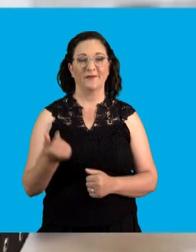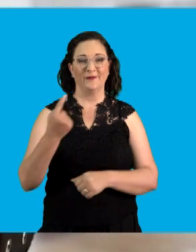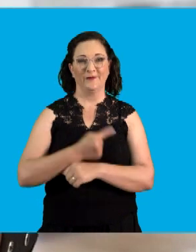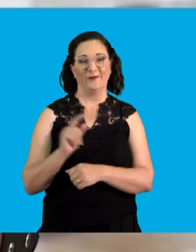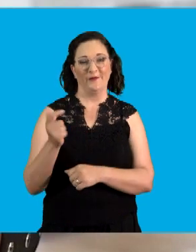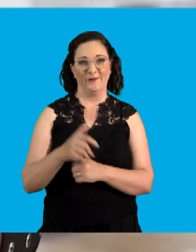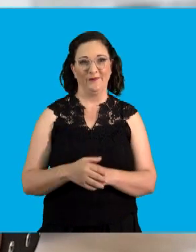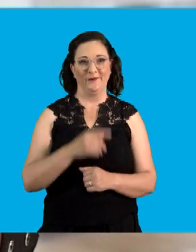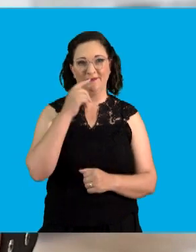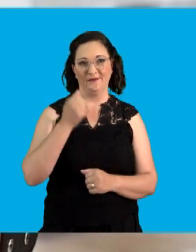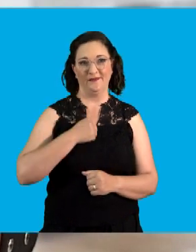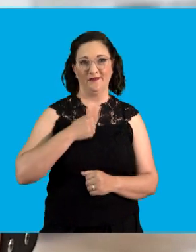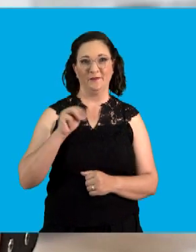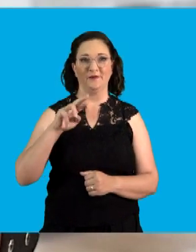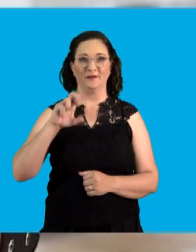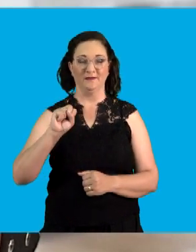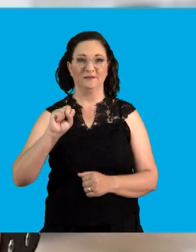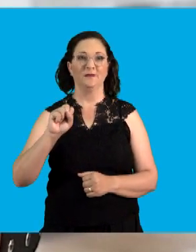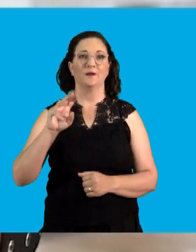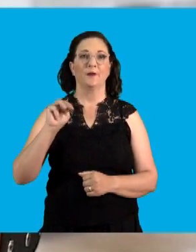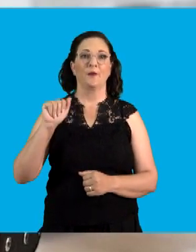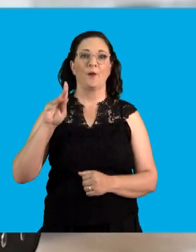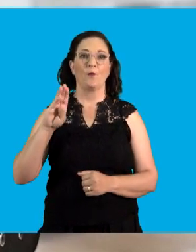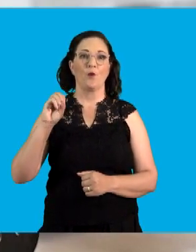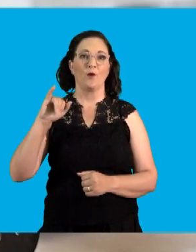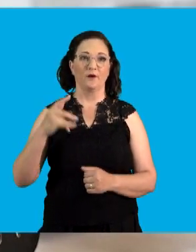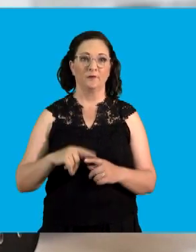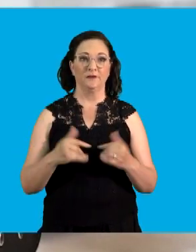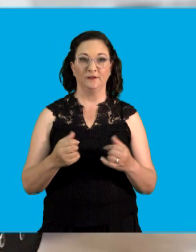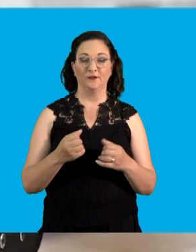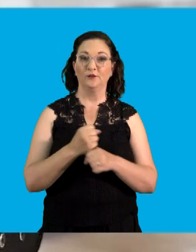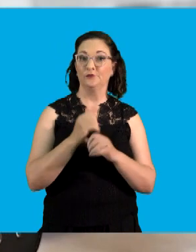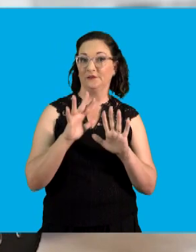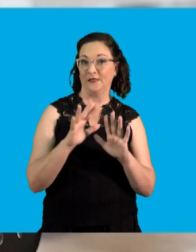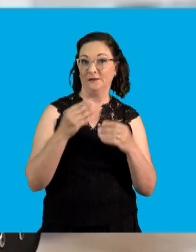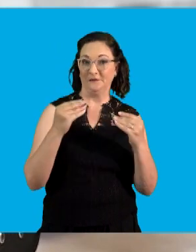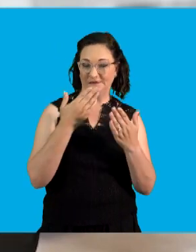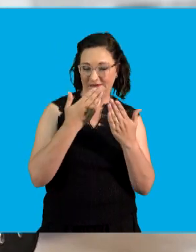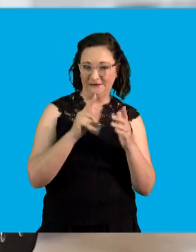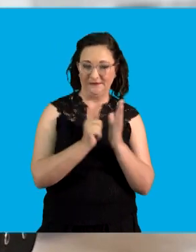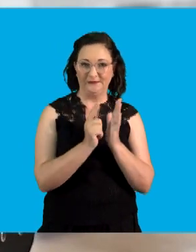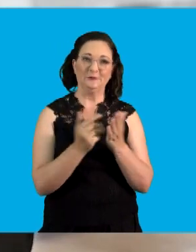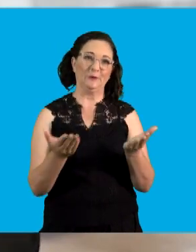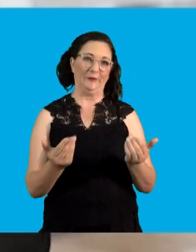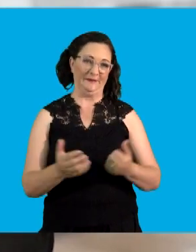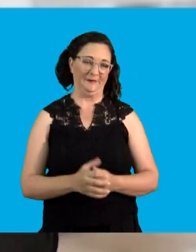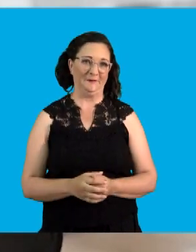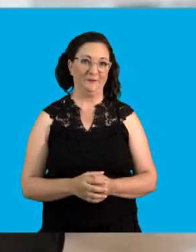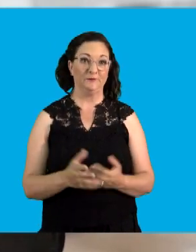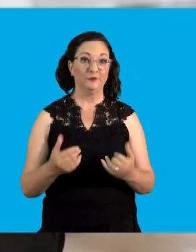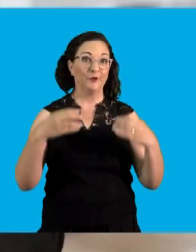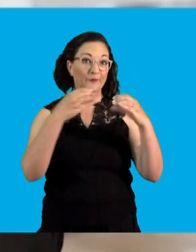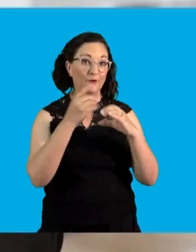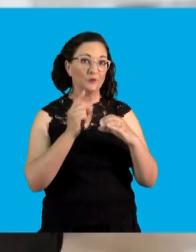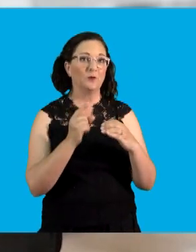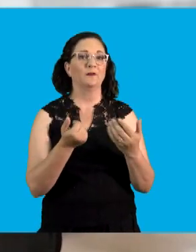Good day, everybody. My name is Ms. Mabor. I welcome you to today's Grade 10 Business Studies lessons. And for today, we'll be focusing on